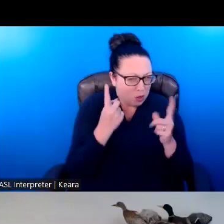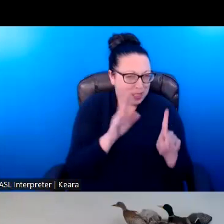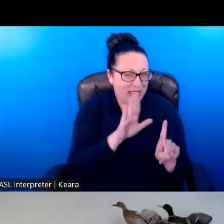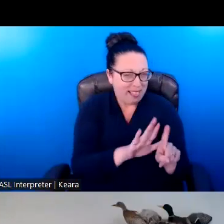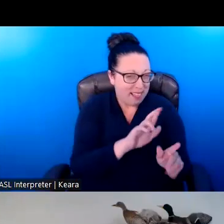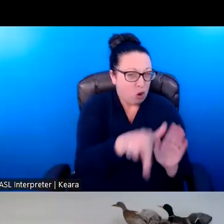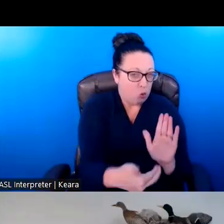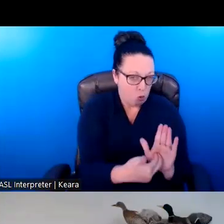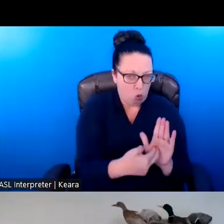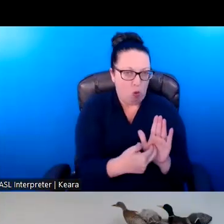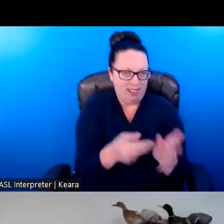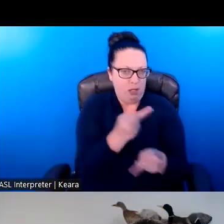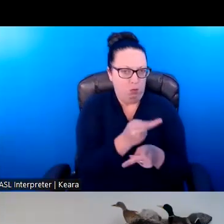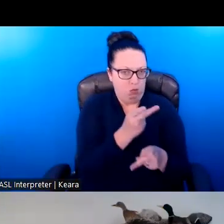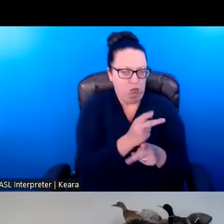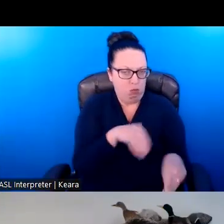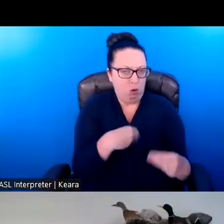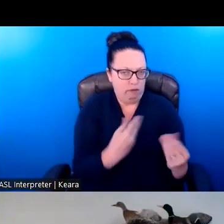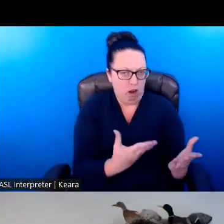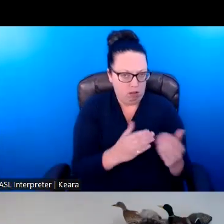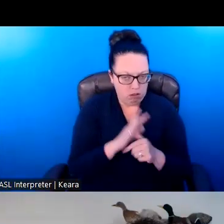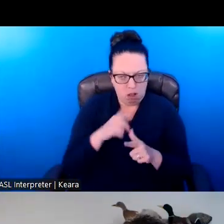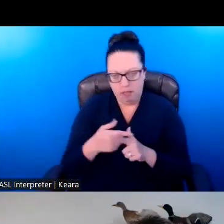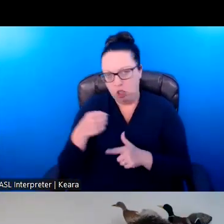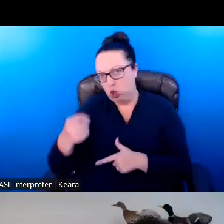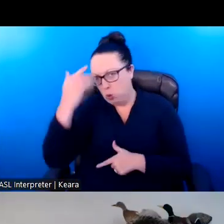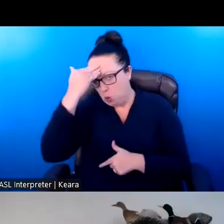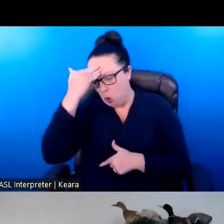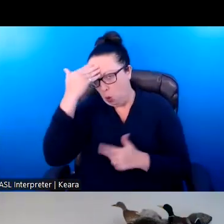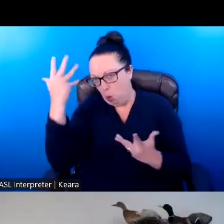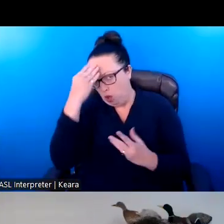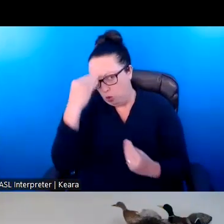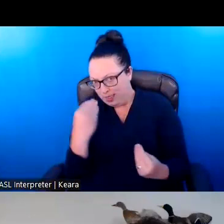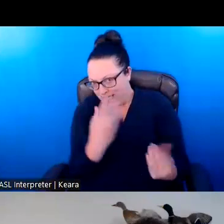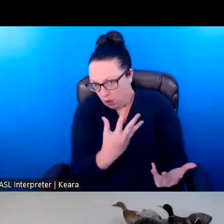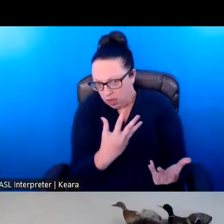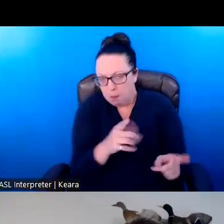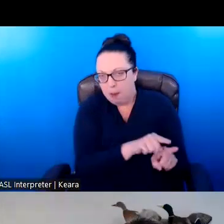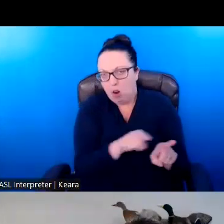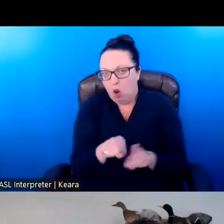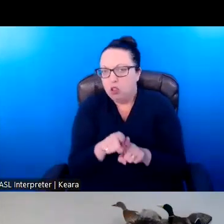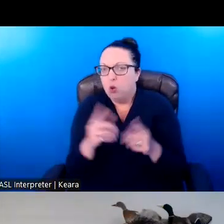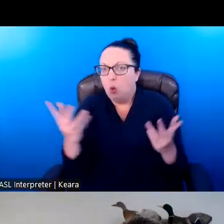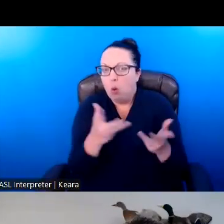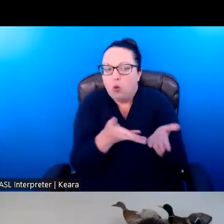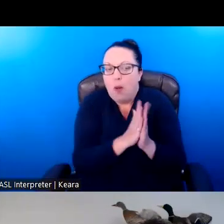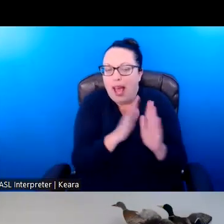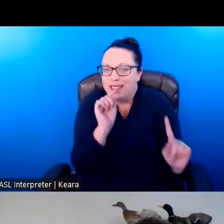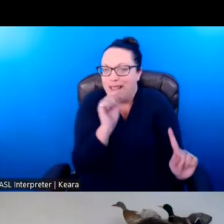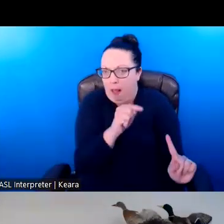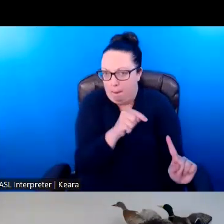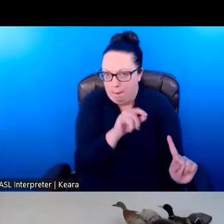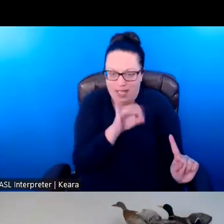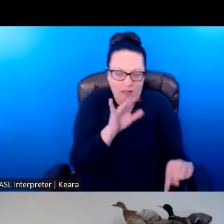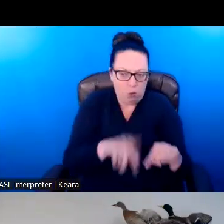is in caring for your loved one. That way, kind of what to share with them, but also what to ask them. And then if you're not able to get in touch with those